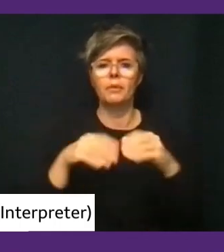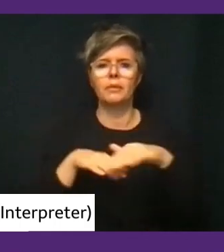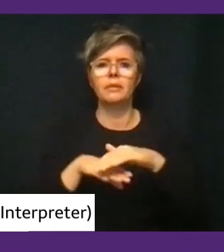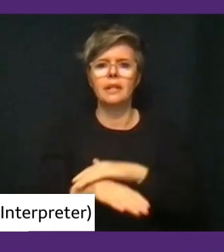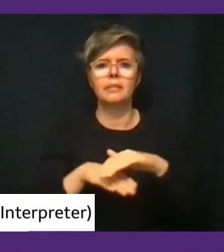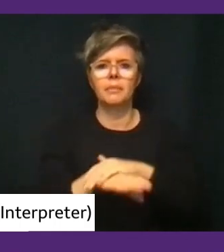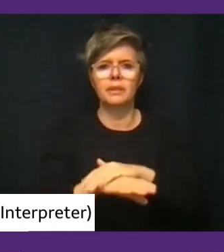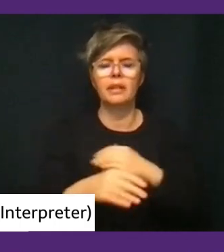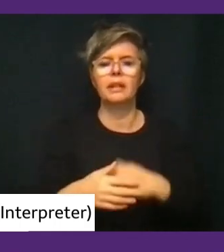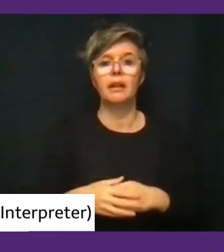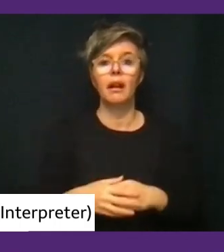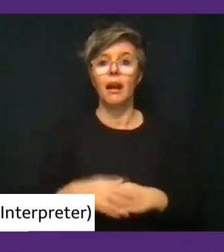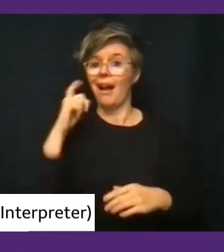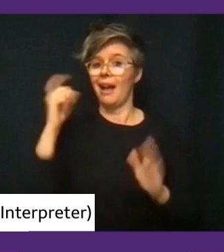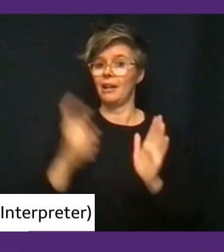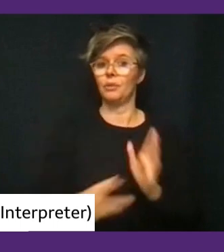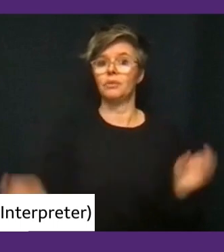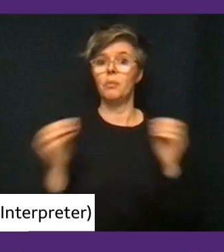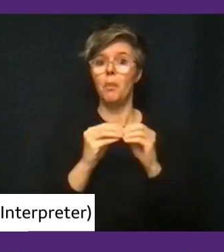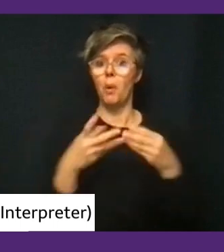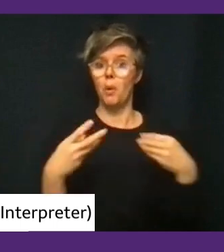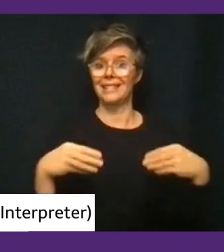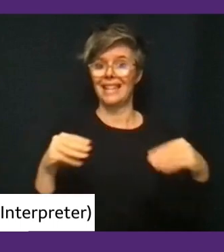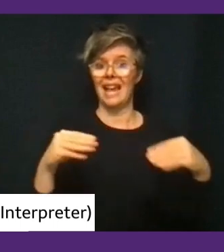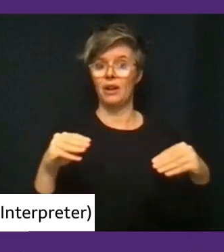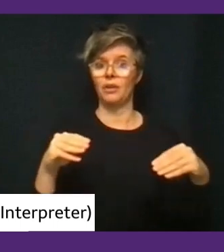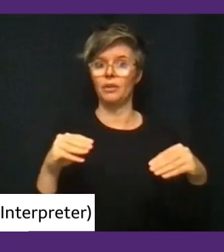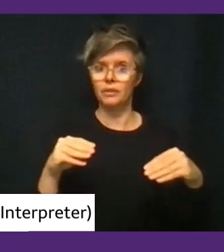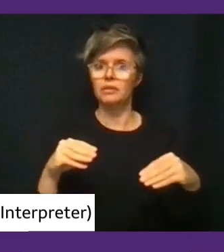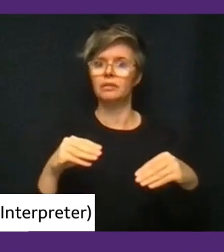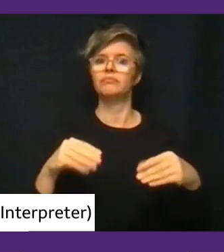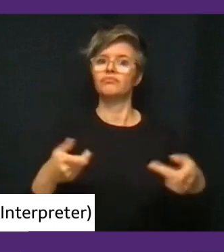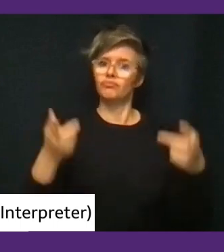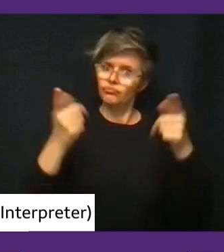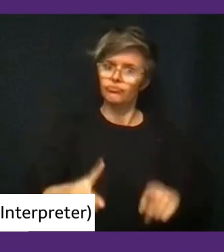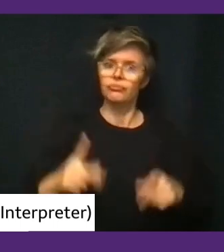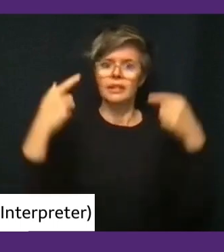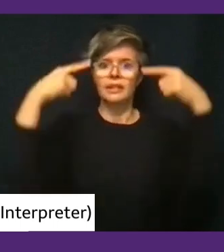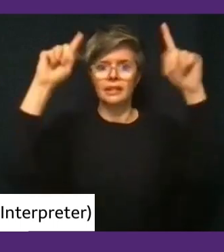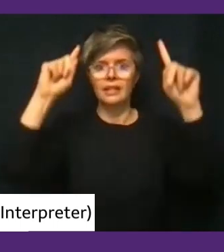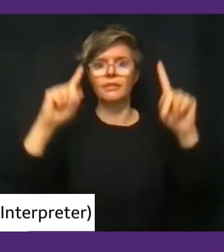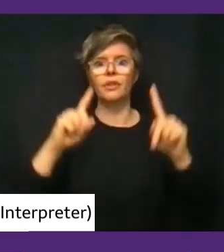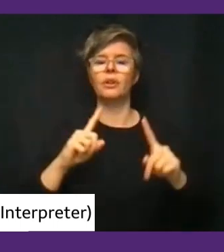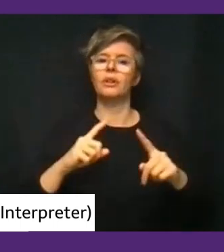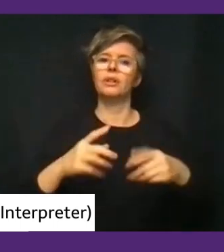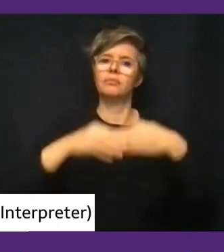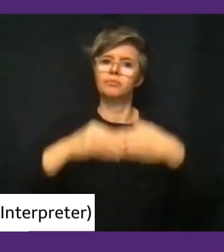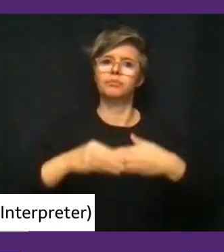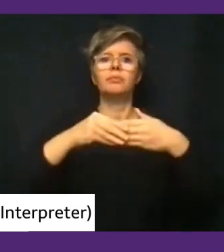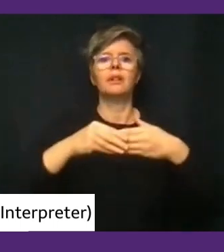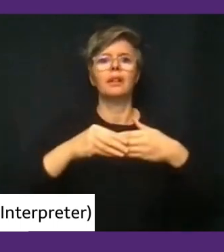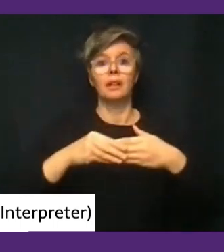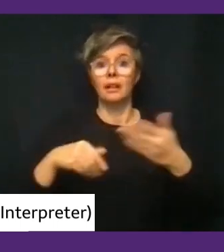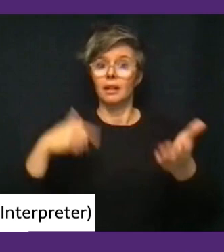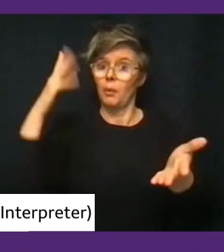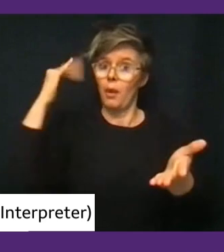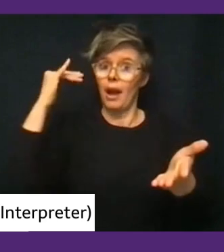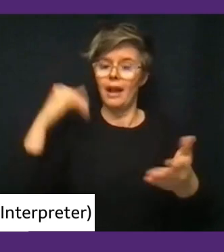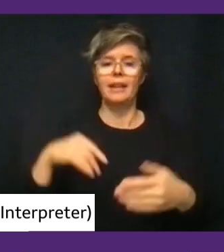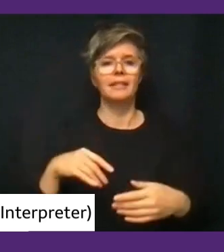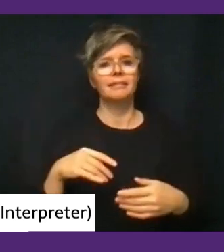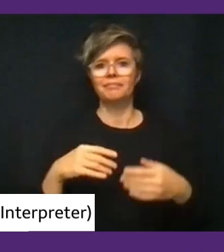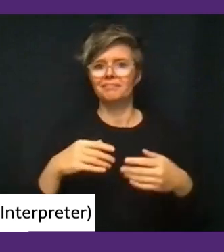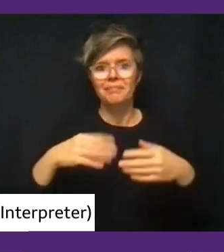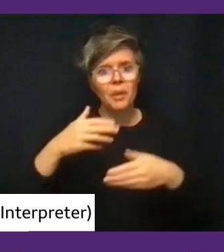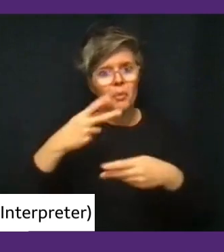we would not have been able to close if not for the accessibility of our products. And so if someone, a